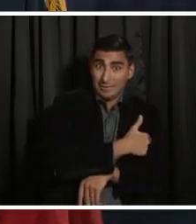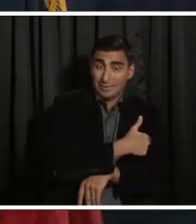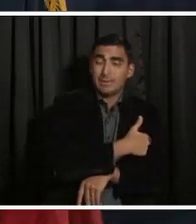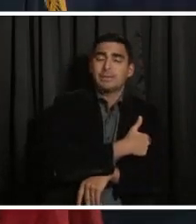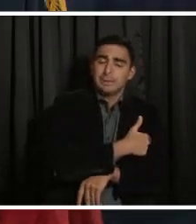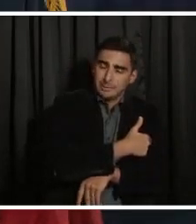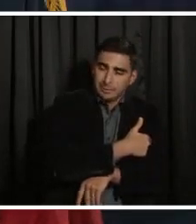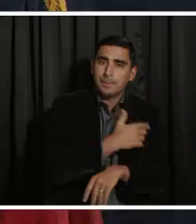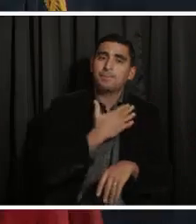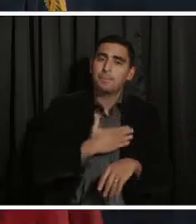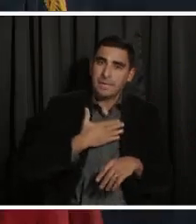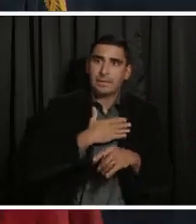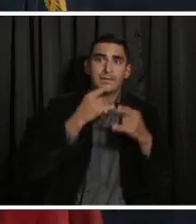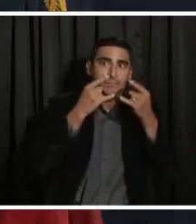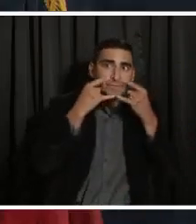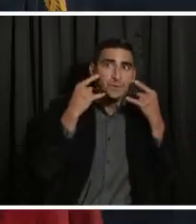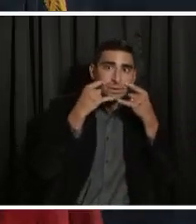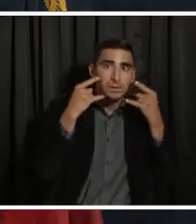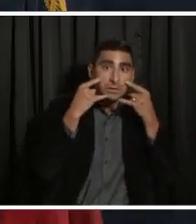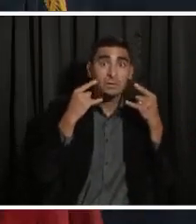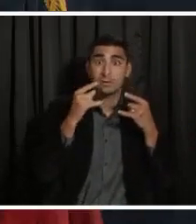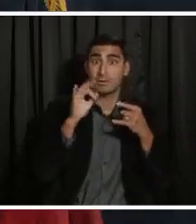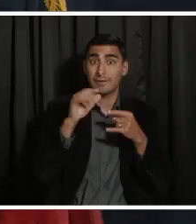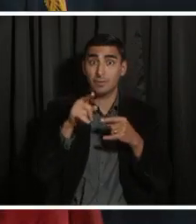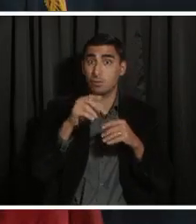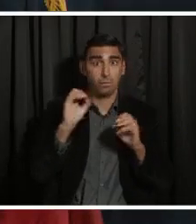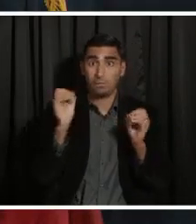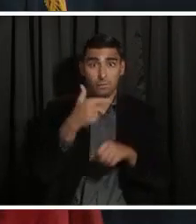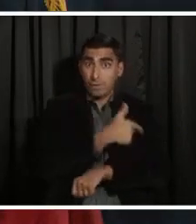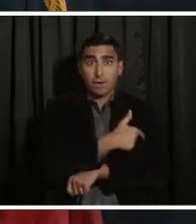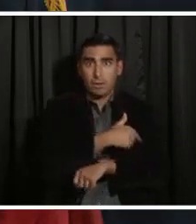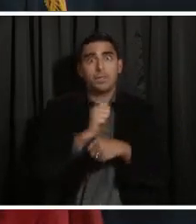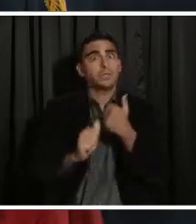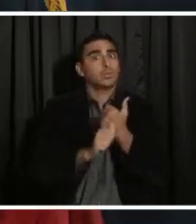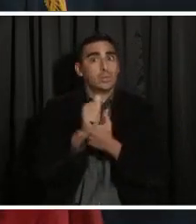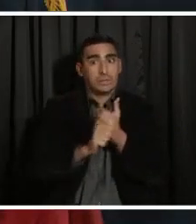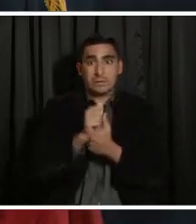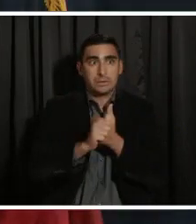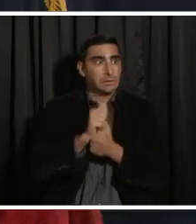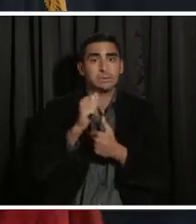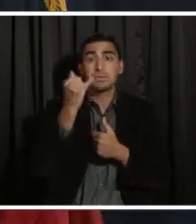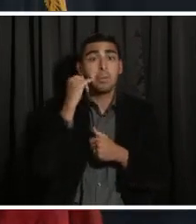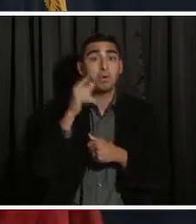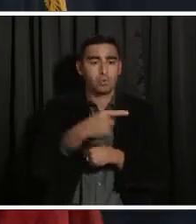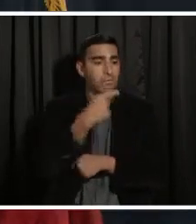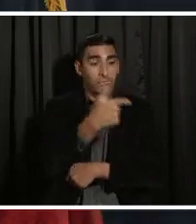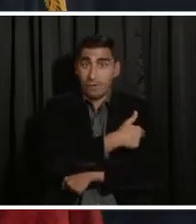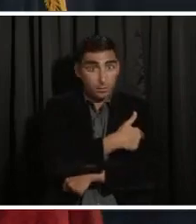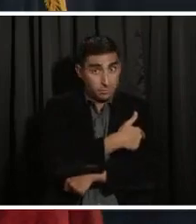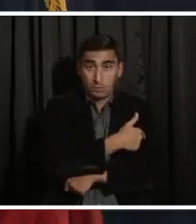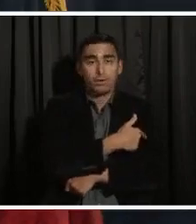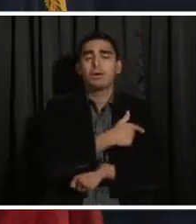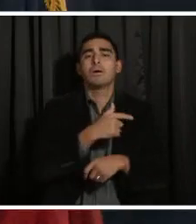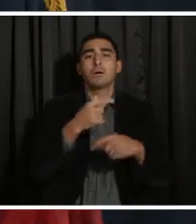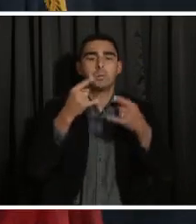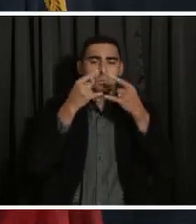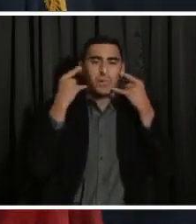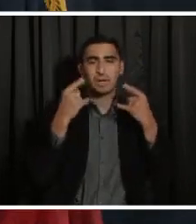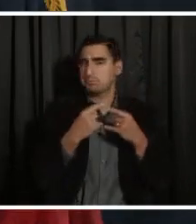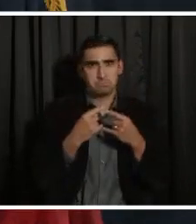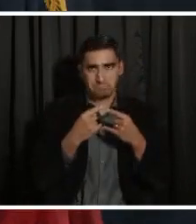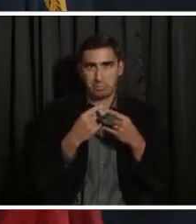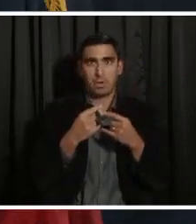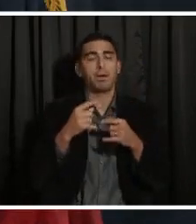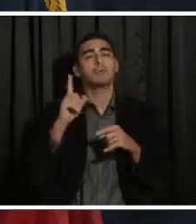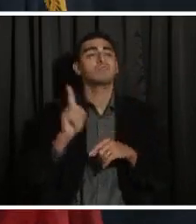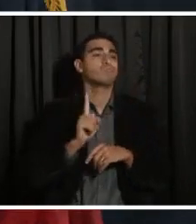indoors around others. If you're unvaccinated, you are taking a great risk if you are going unmasked in public areas, given the prevalence of this